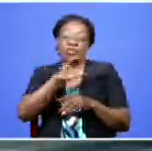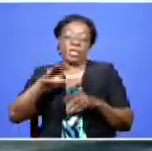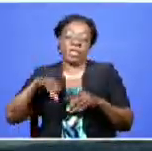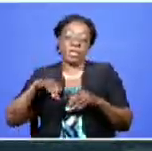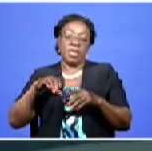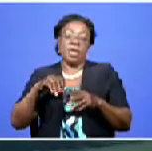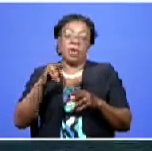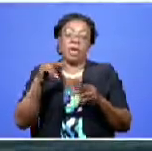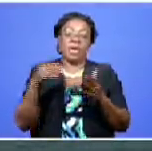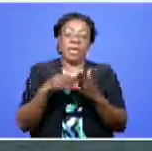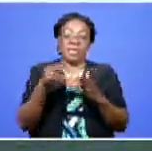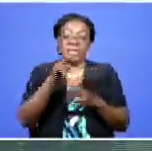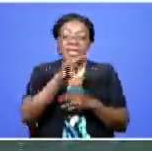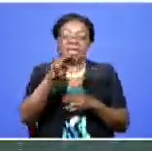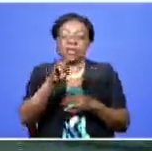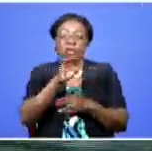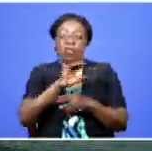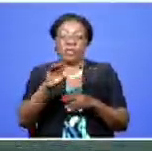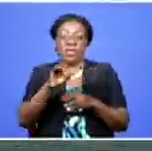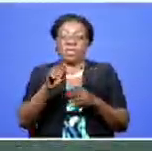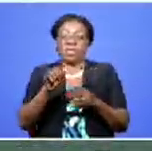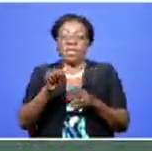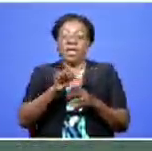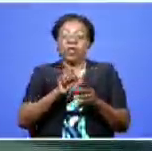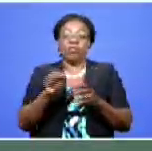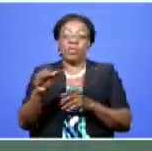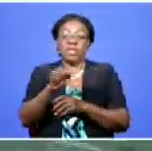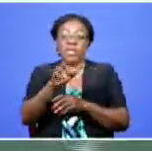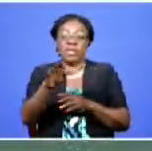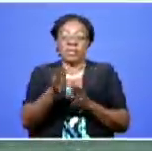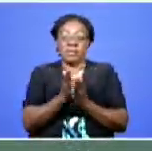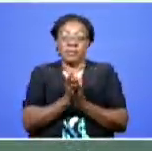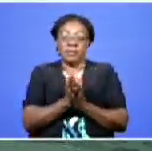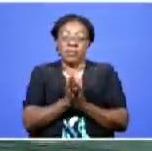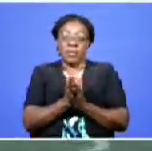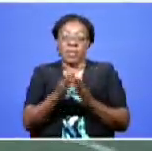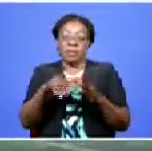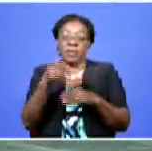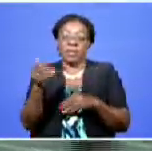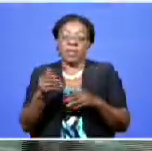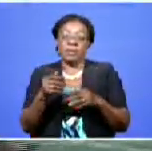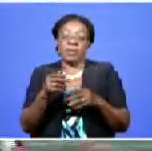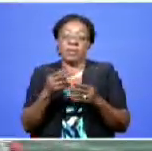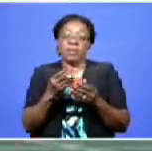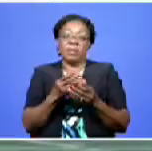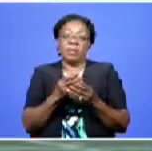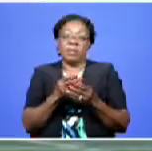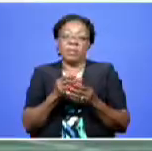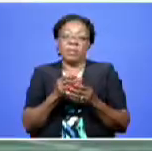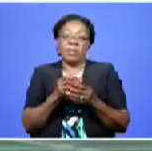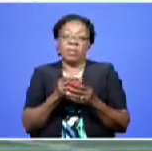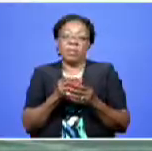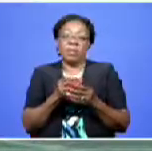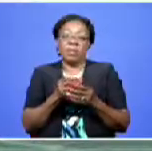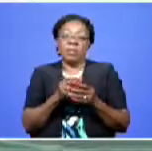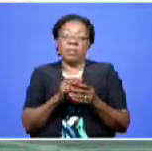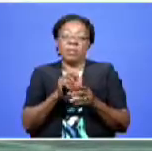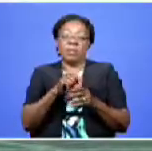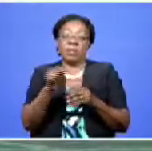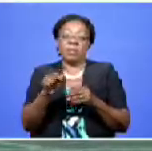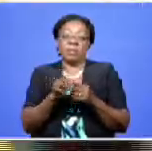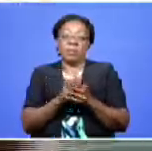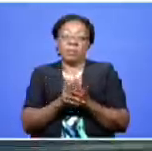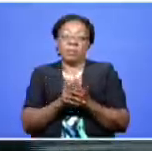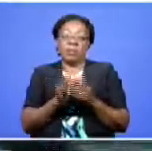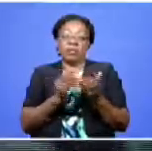Nassau Christian Academy Crusaders, the Suns would use the home court advantage to get out to an early double-digit lead after one. The calling card for TC